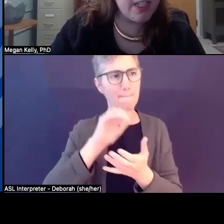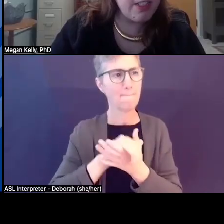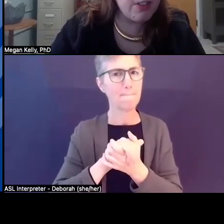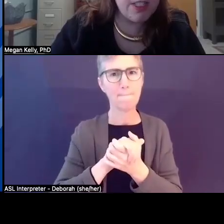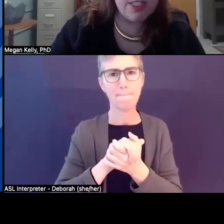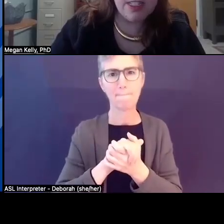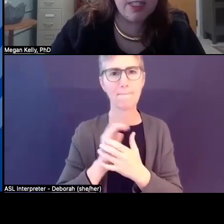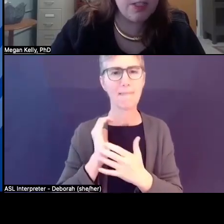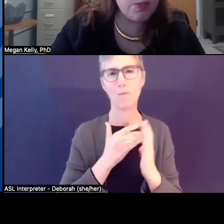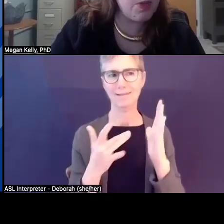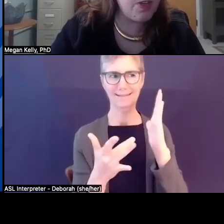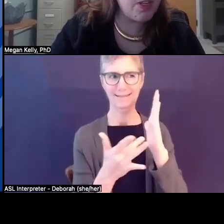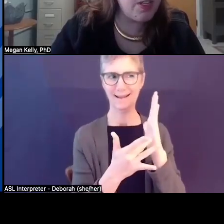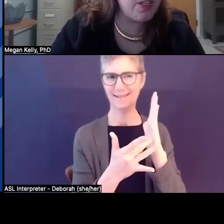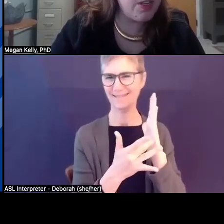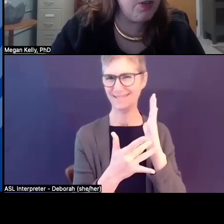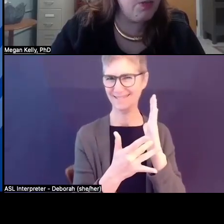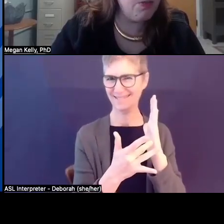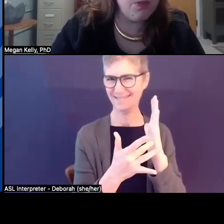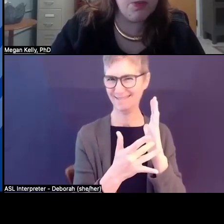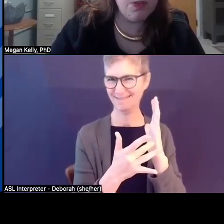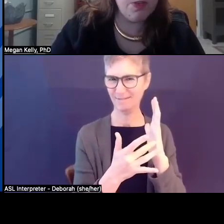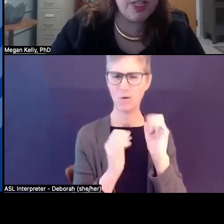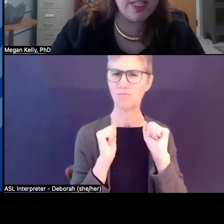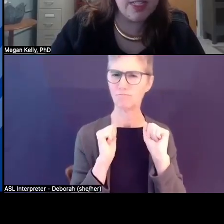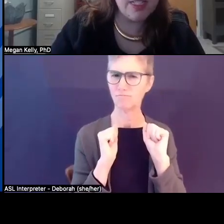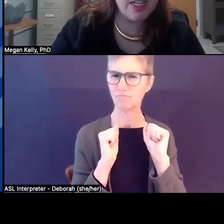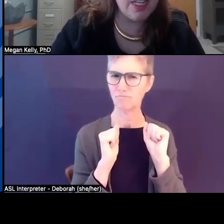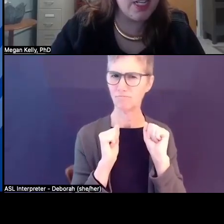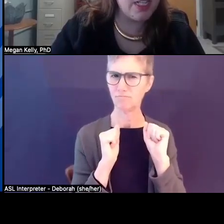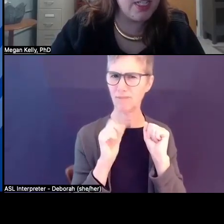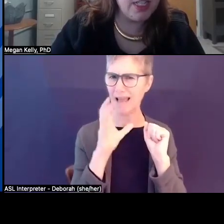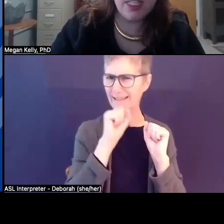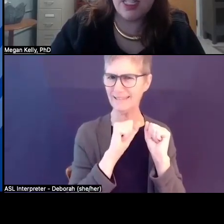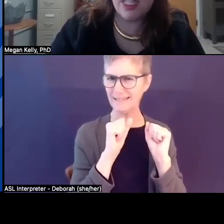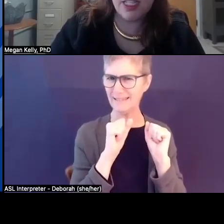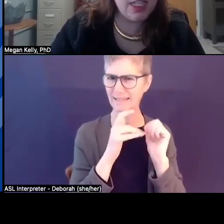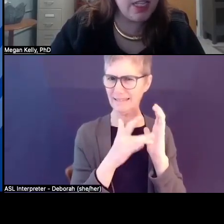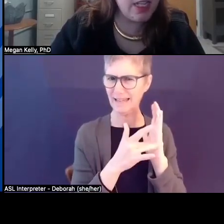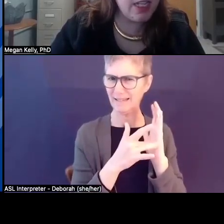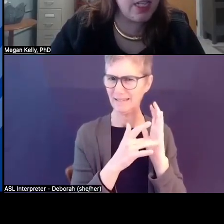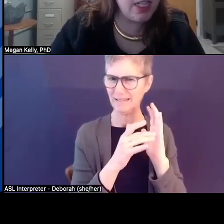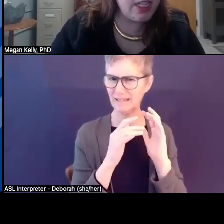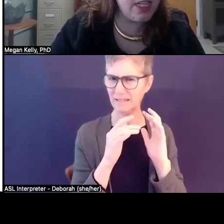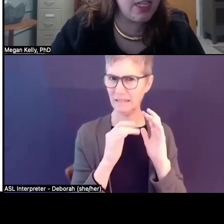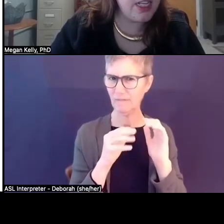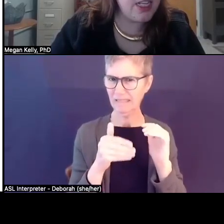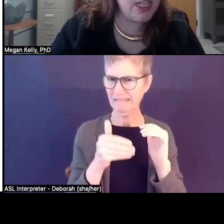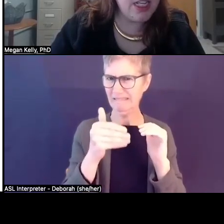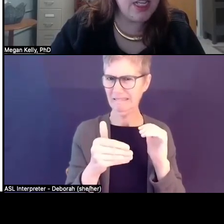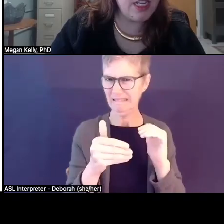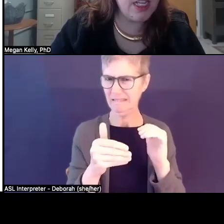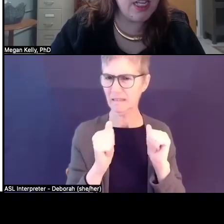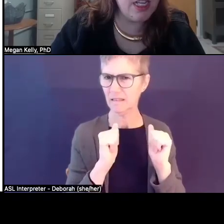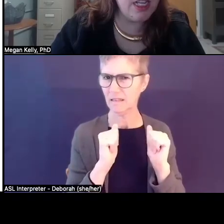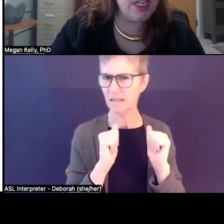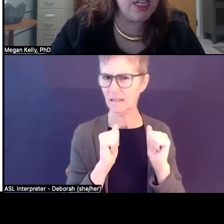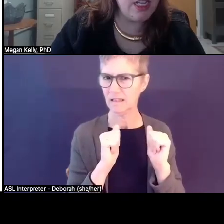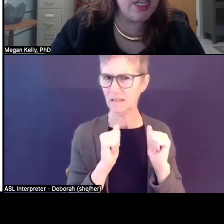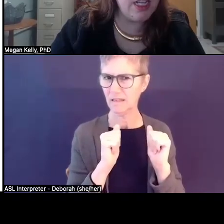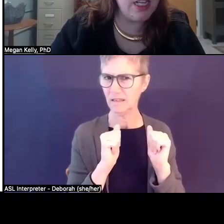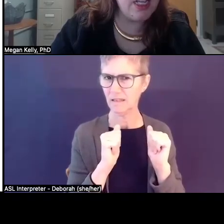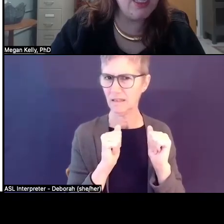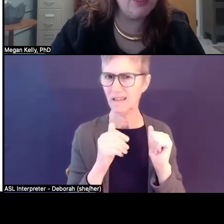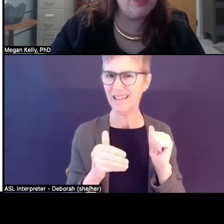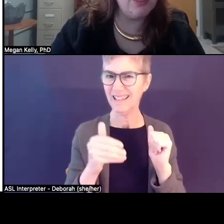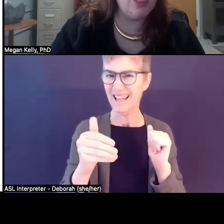our technical assistance work. Oh, I guess it's not here. It is. If you go forward a little bit more, and